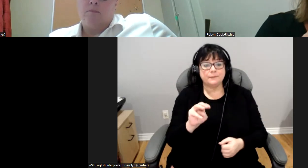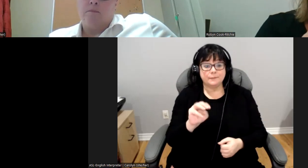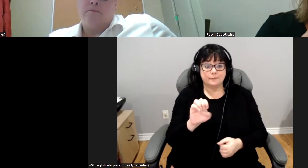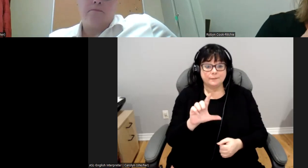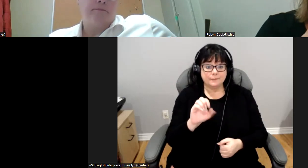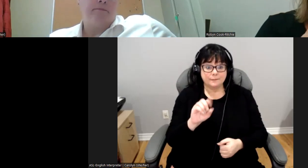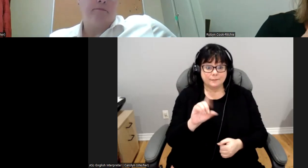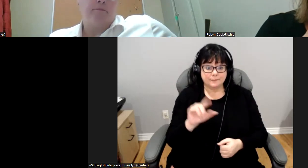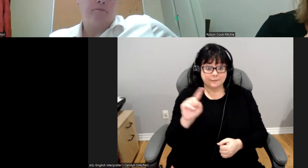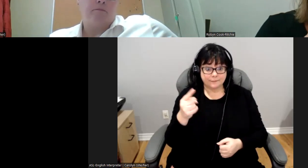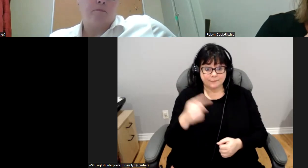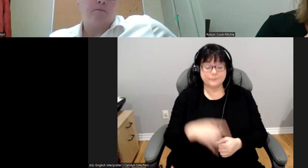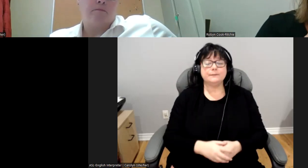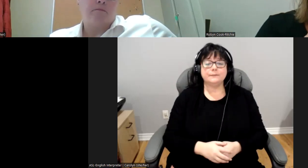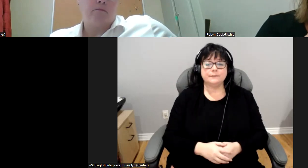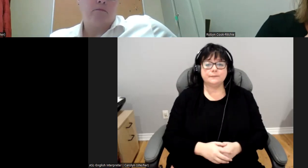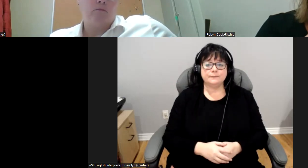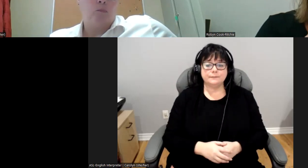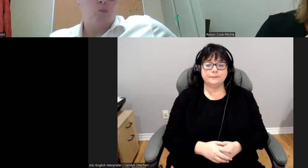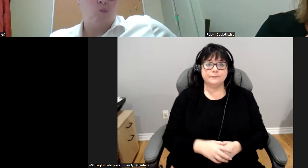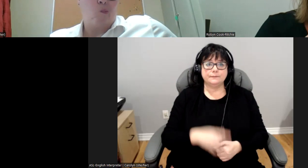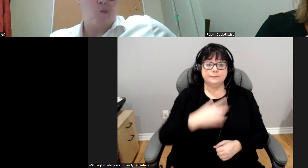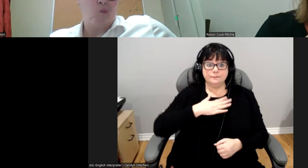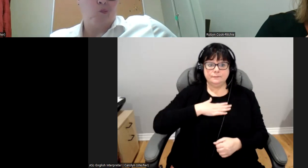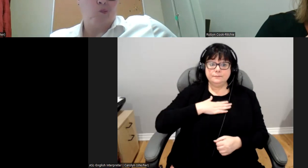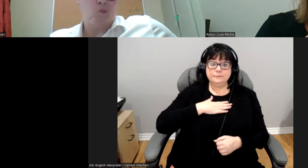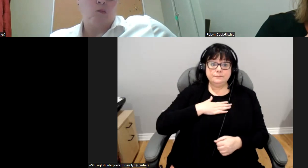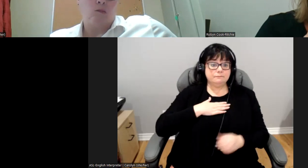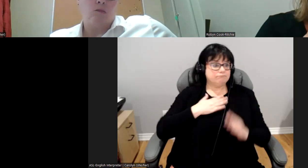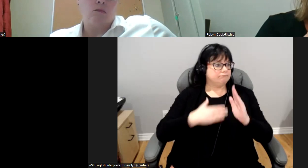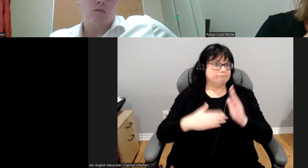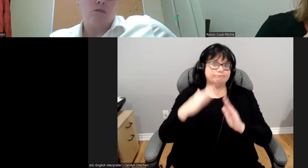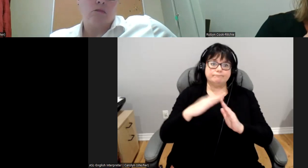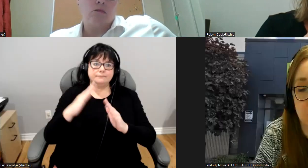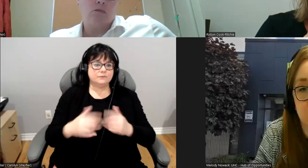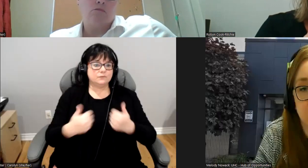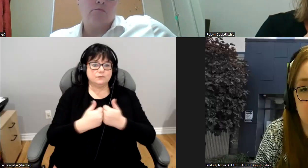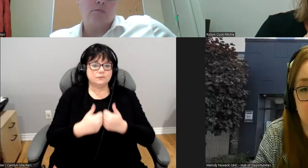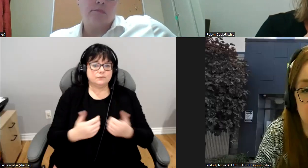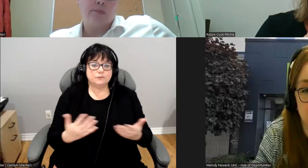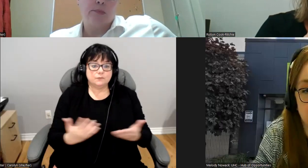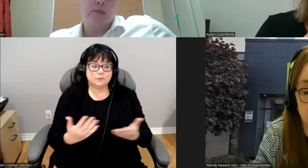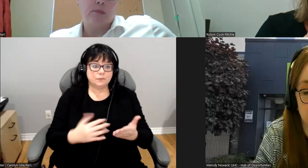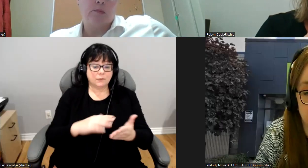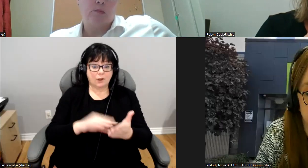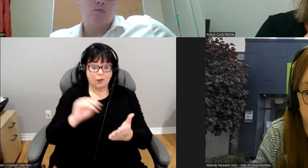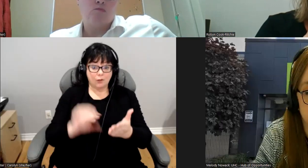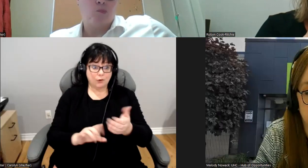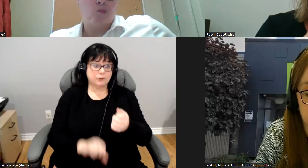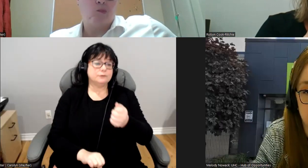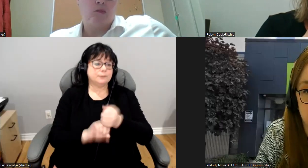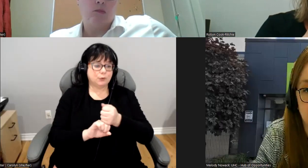I think that the biggest challenge was really buy-in from the learner. It's not so much from buy-in from